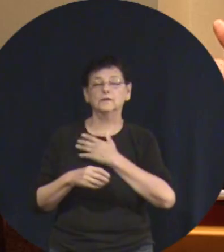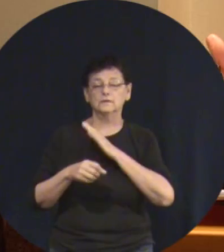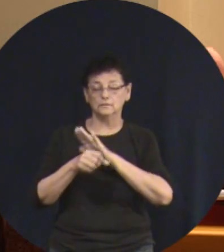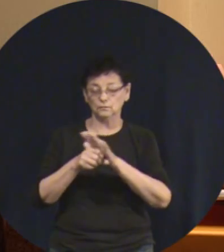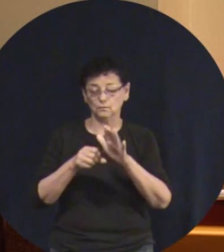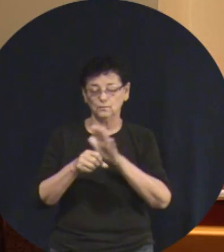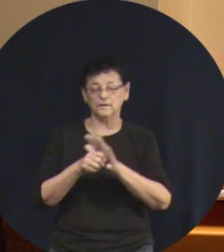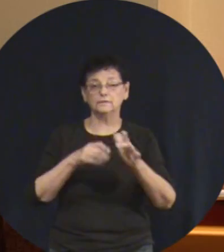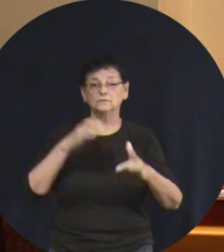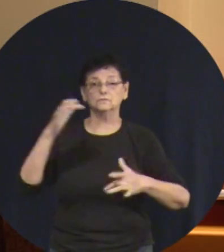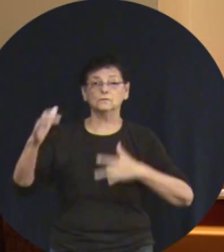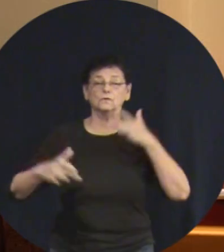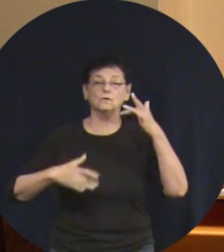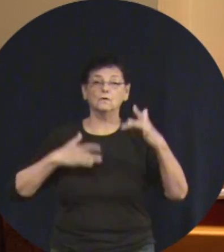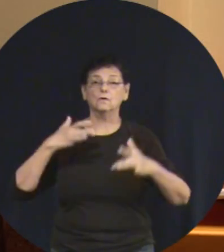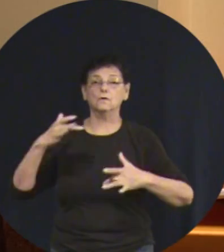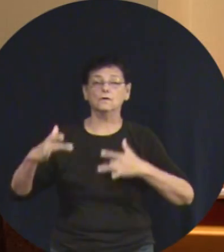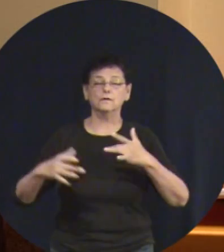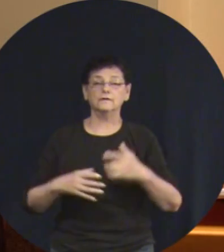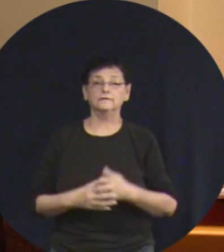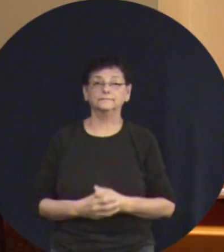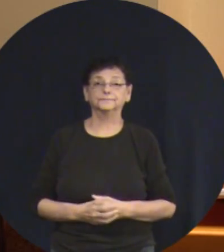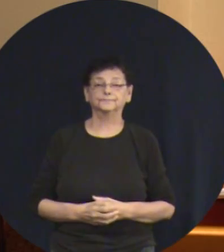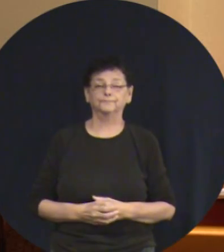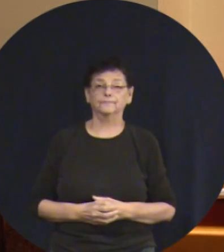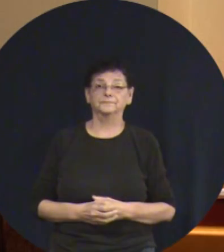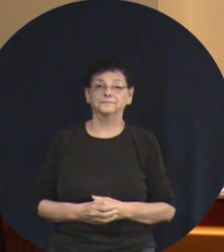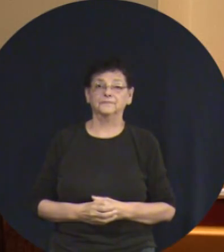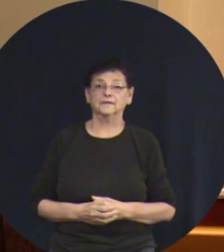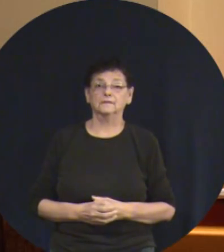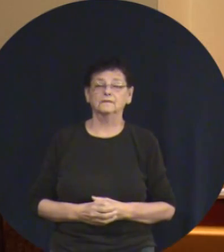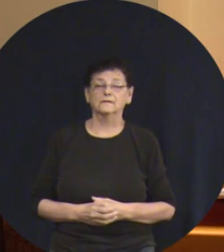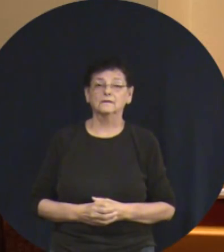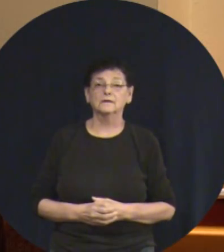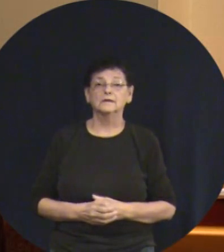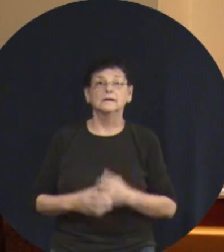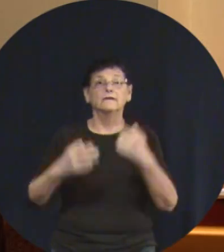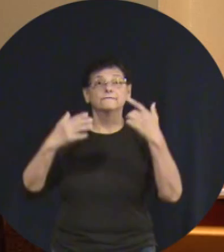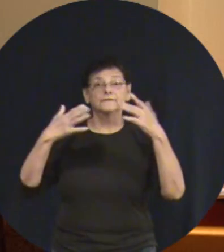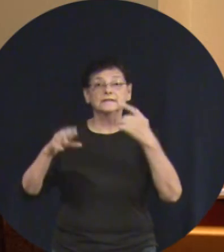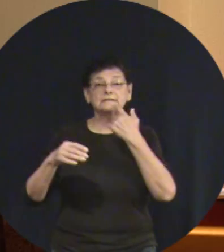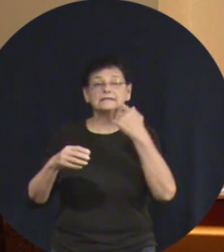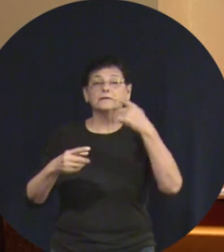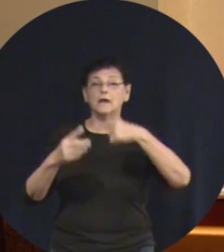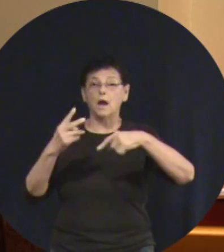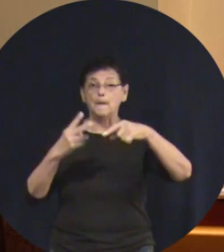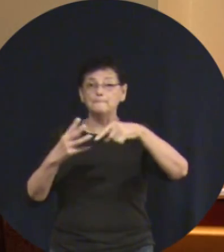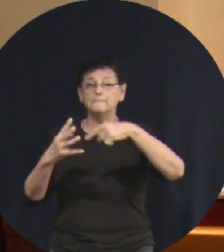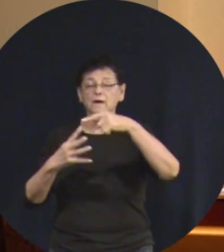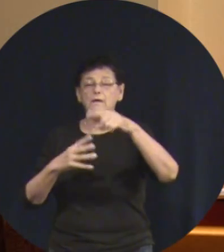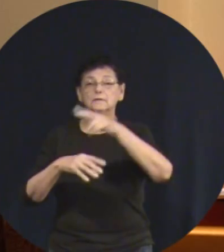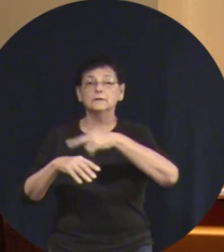are filled with joy. Then they said among the